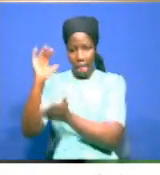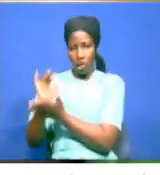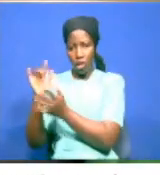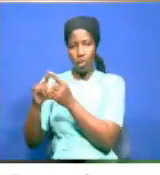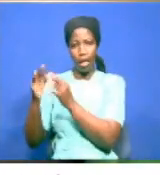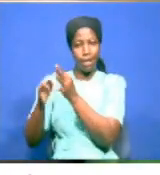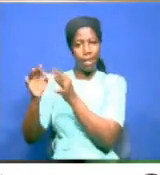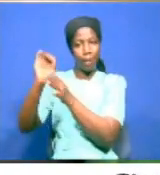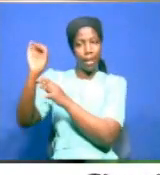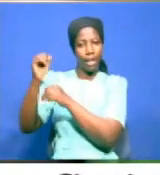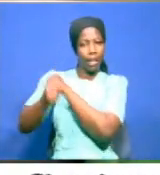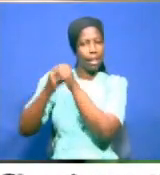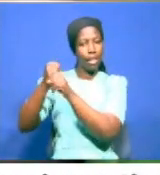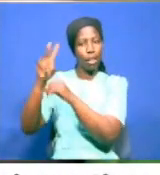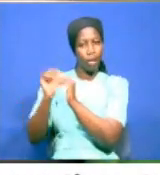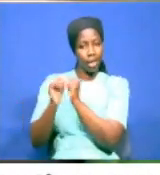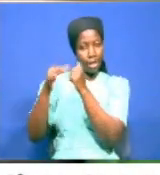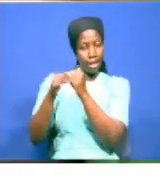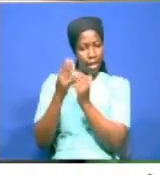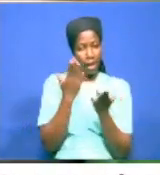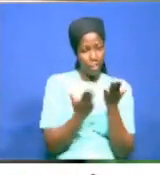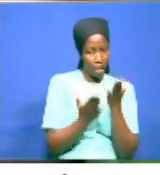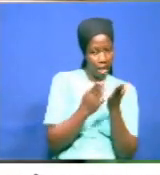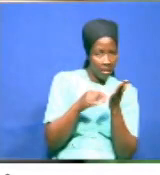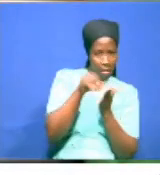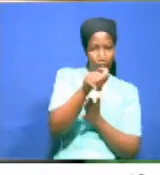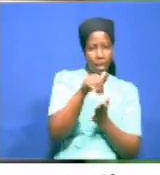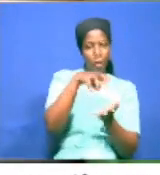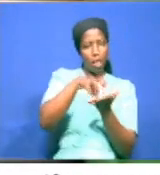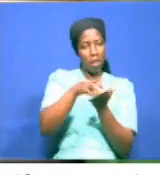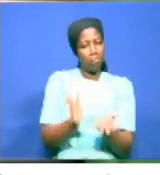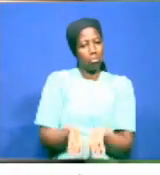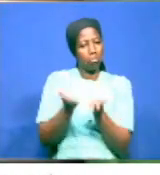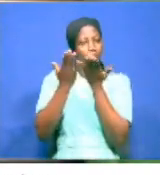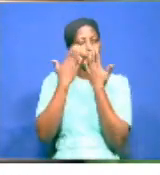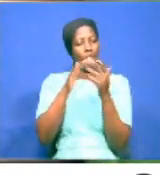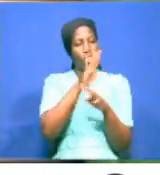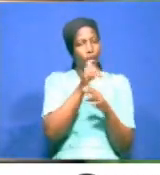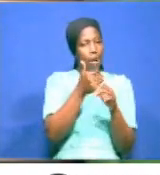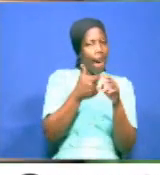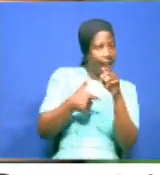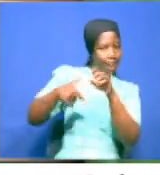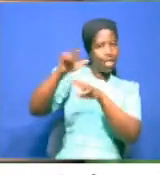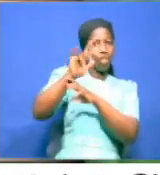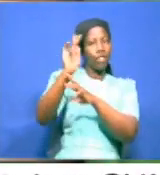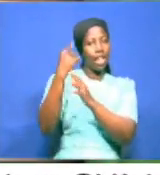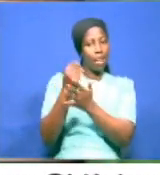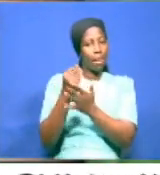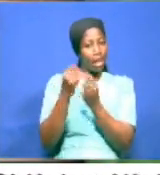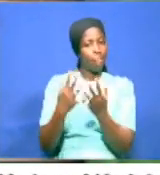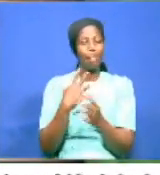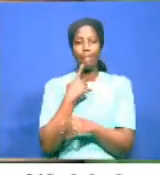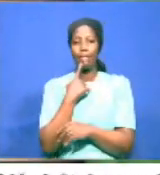in 2019. The balance of payments position improved from a surplus of Kenya shilling